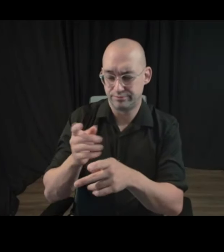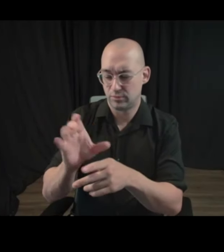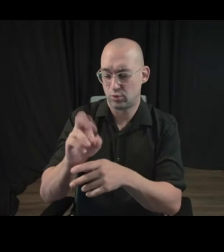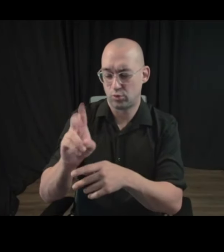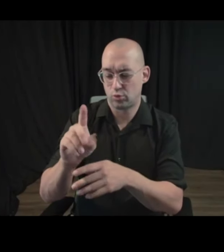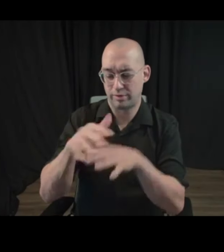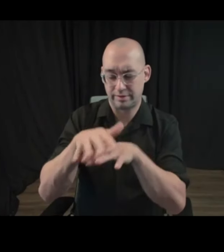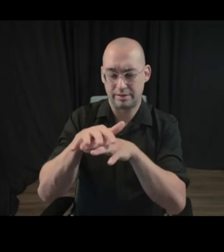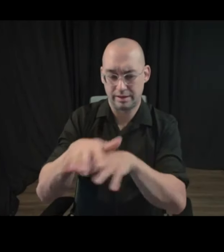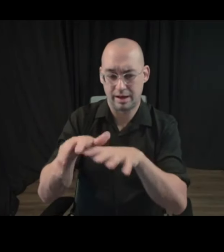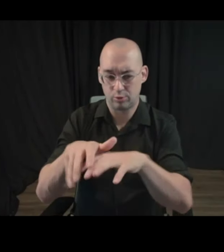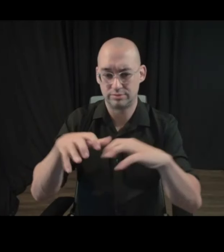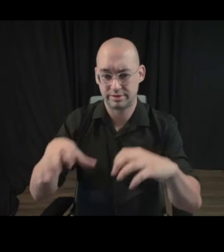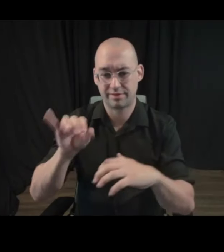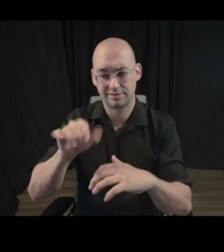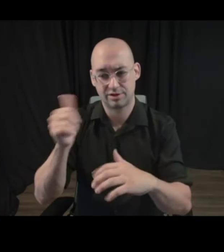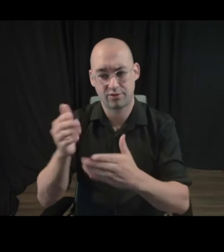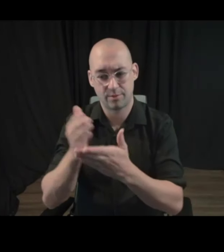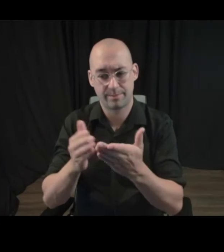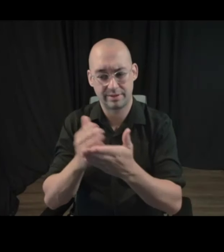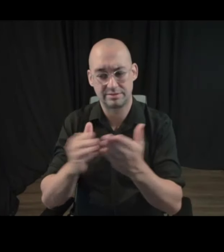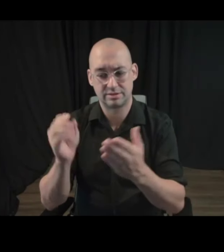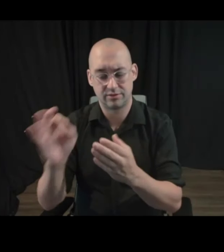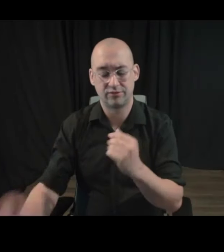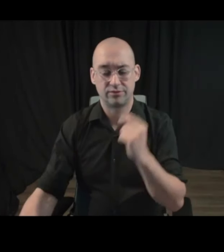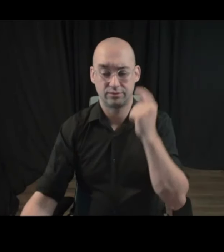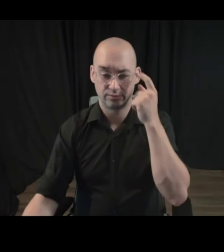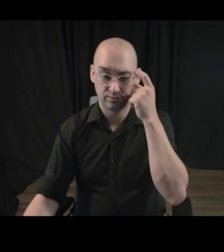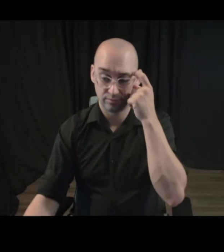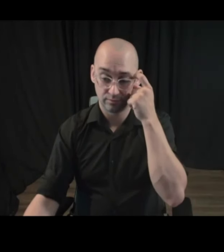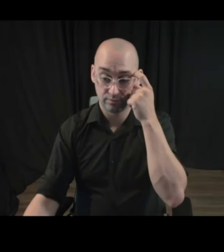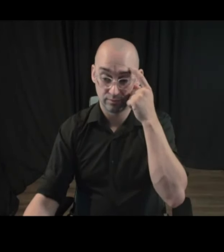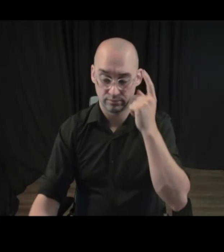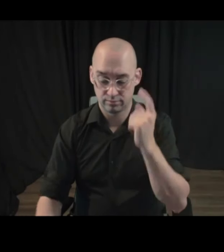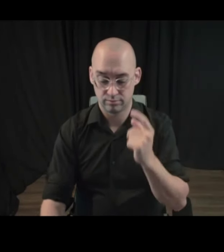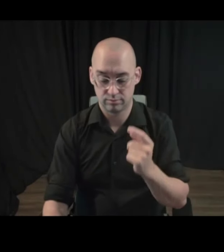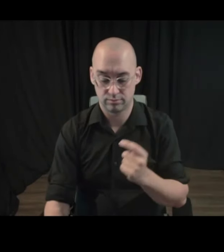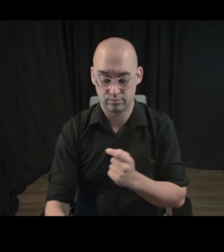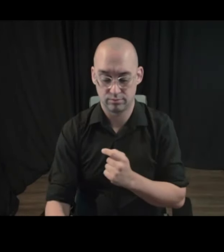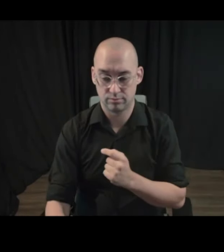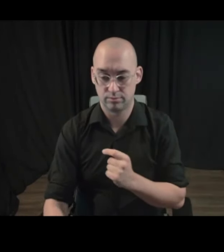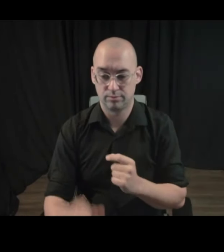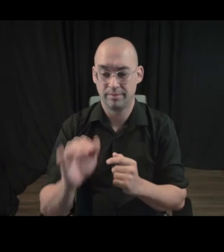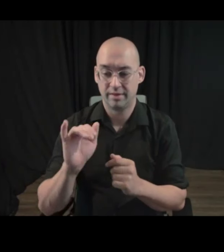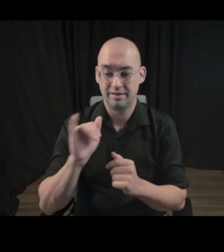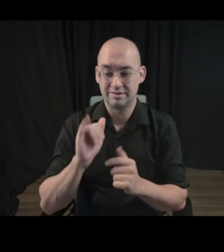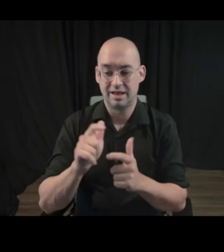of our stakeholder work tied to the Master Plan for Aging. There's quite a bit of crossover between what we call